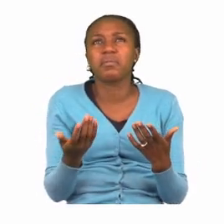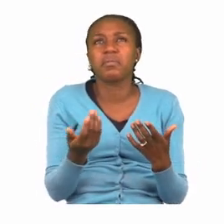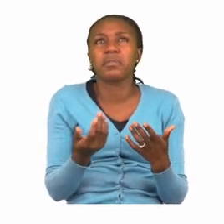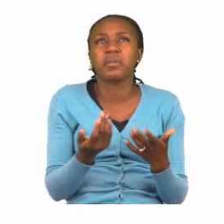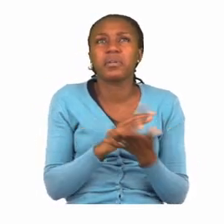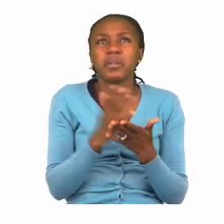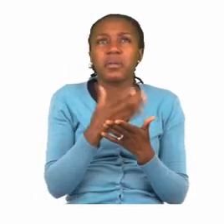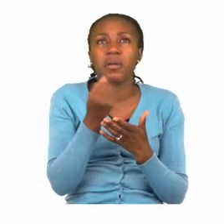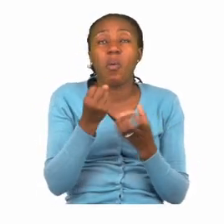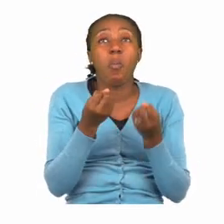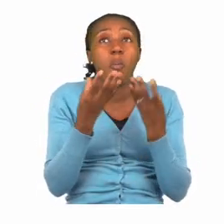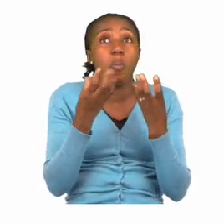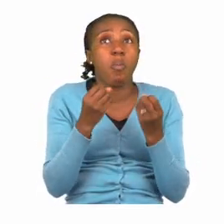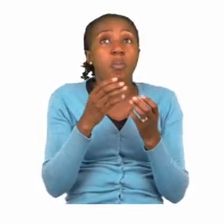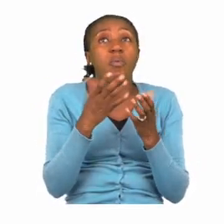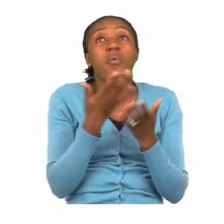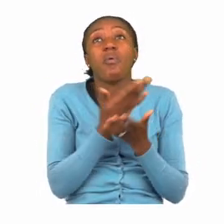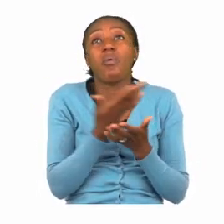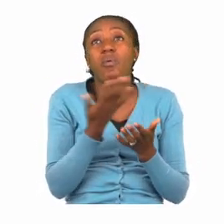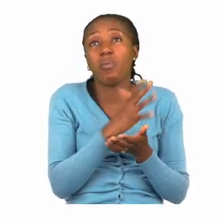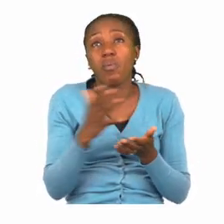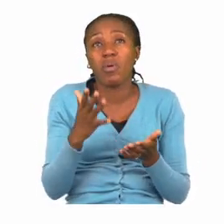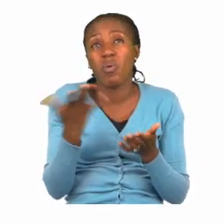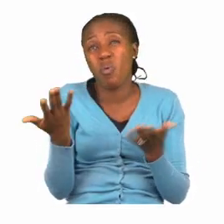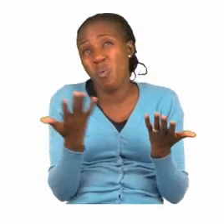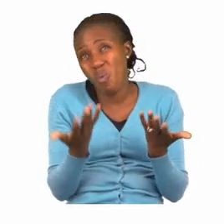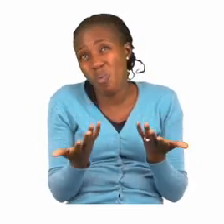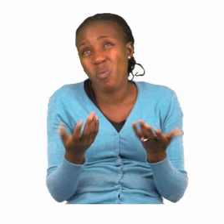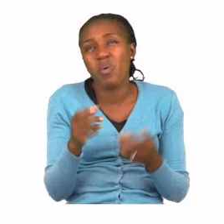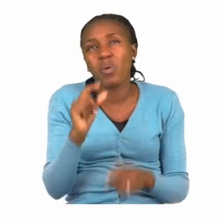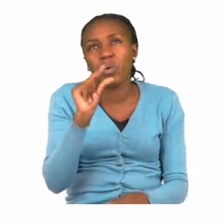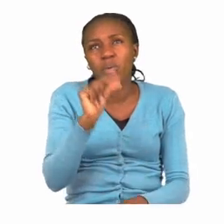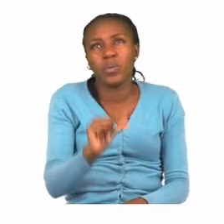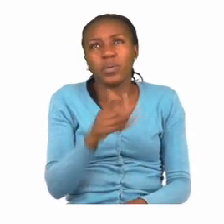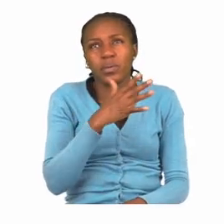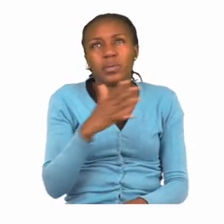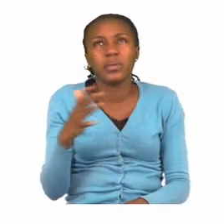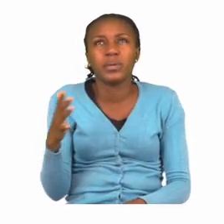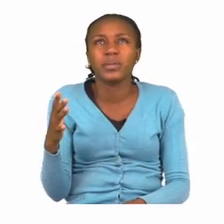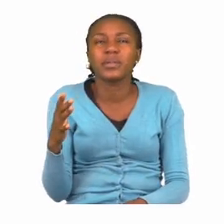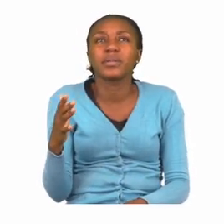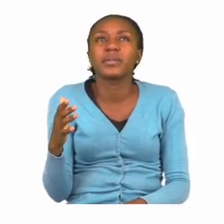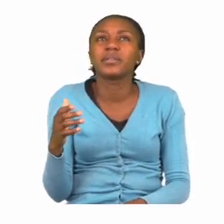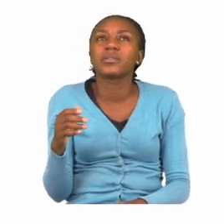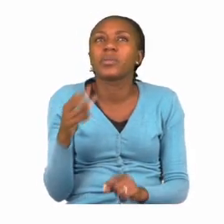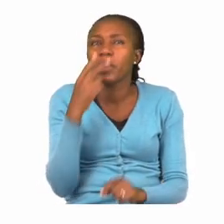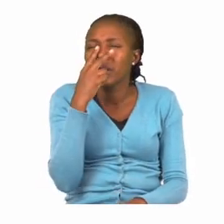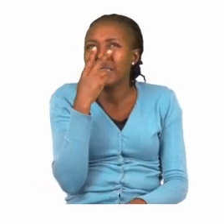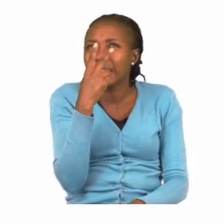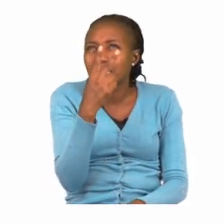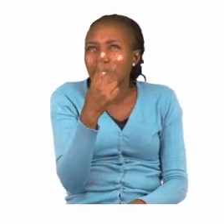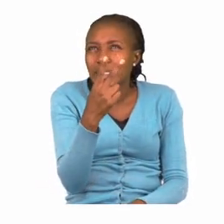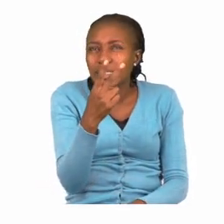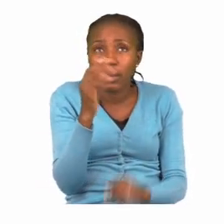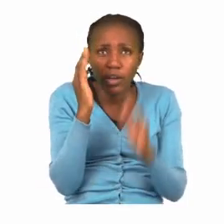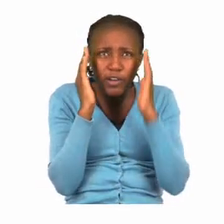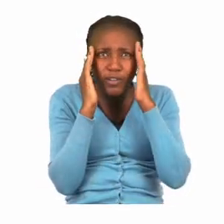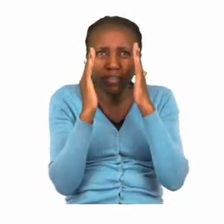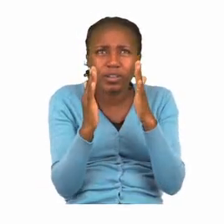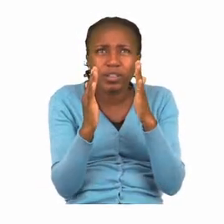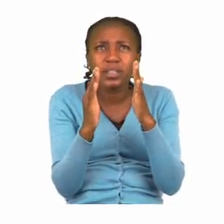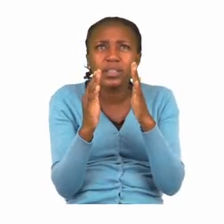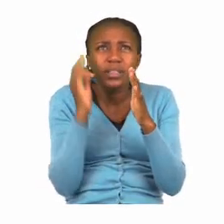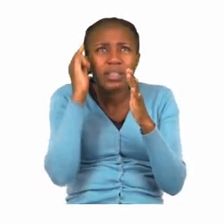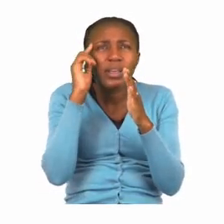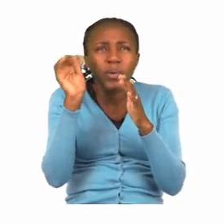more water or less water. And here you have to look at the container and decide which